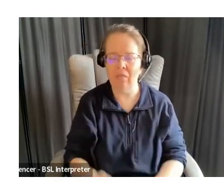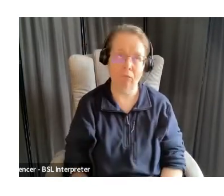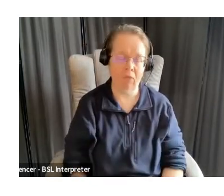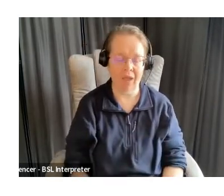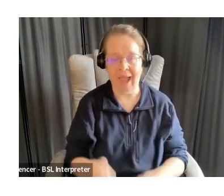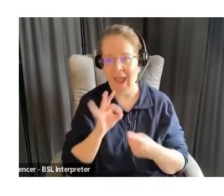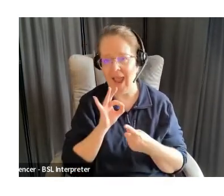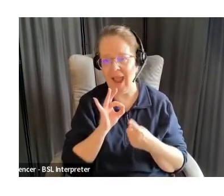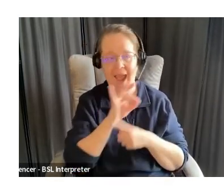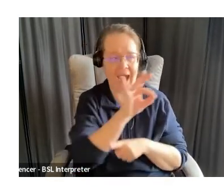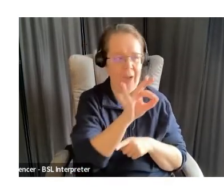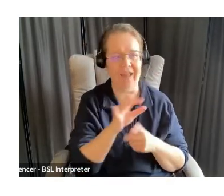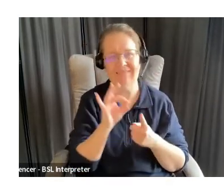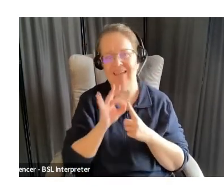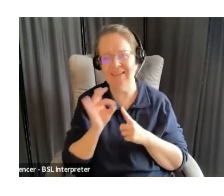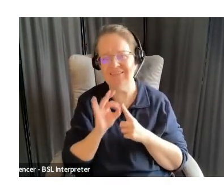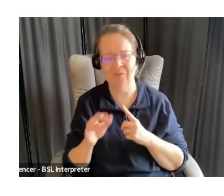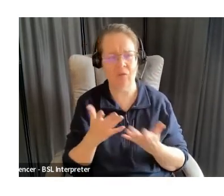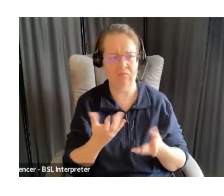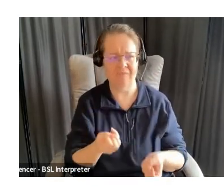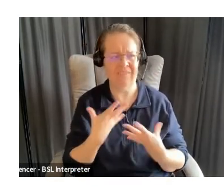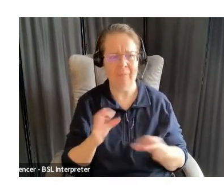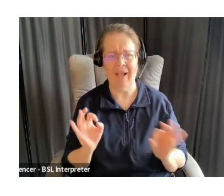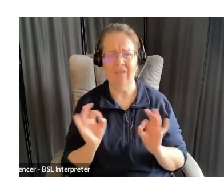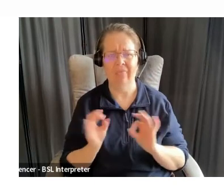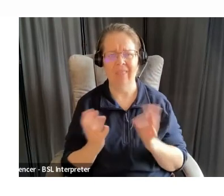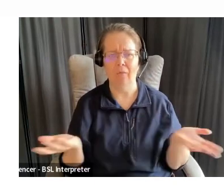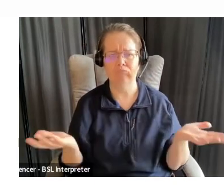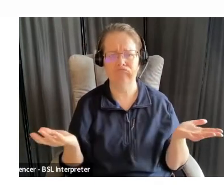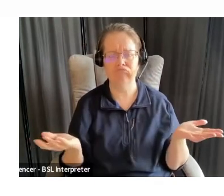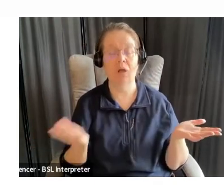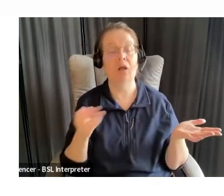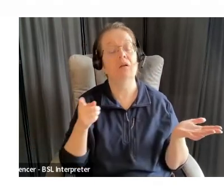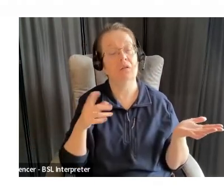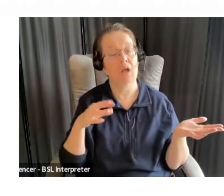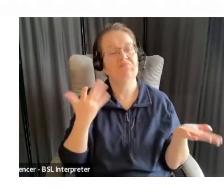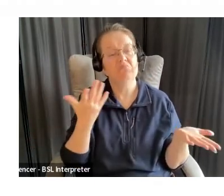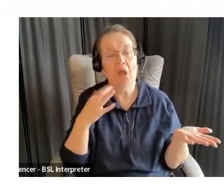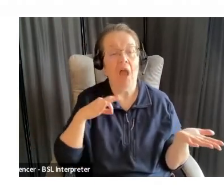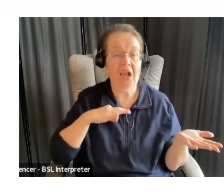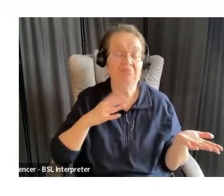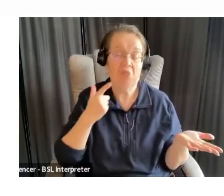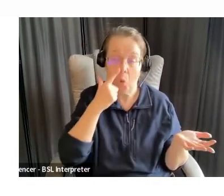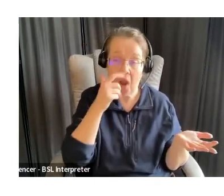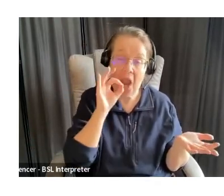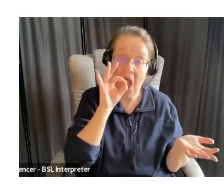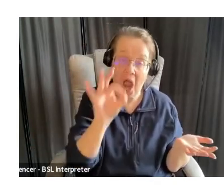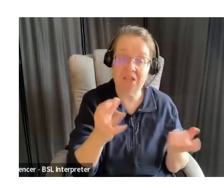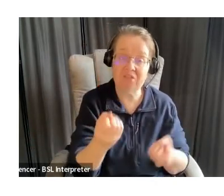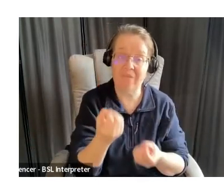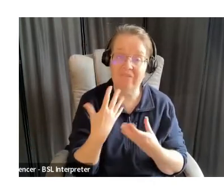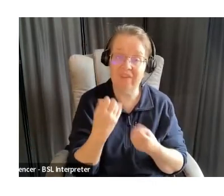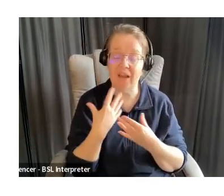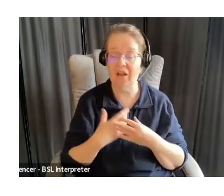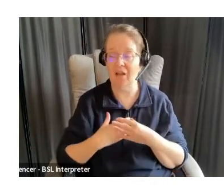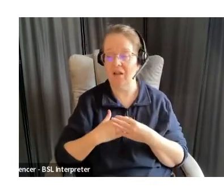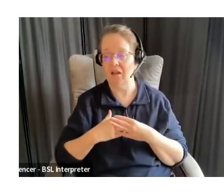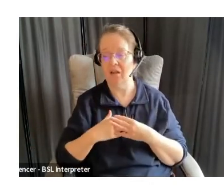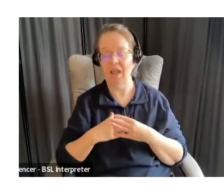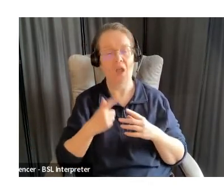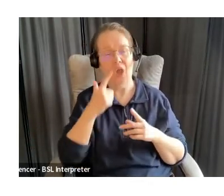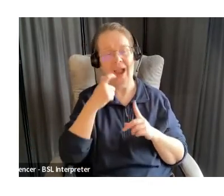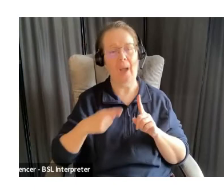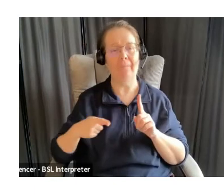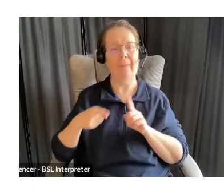interviewing, and you don't get feedback. You are entitled to ask for constructive feedback. Feedback can be a very